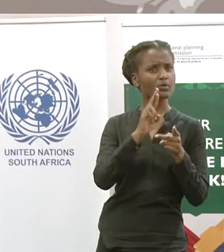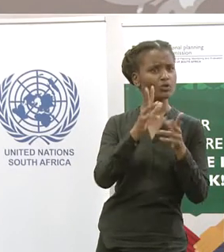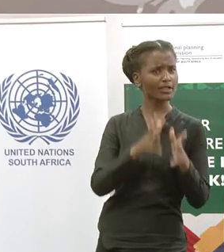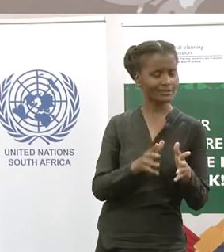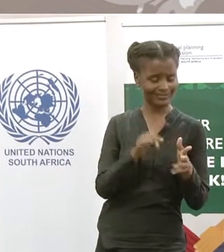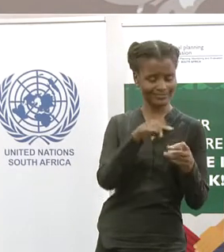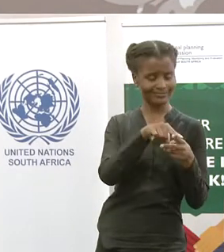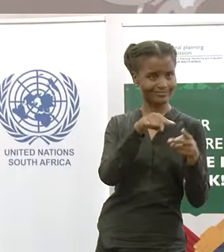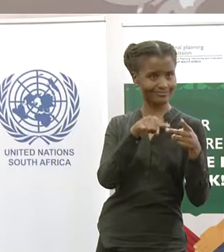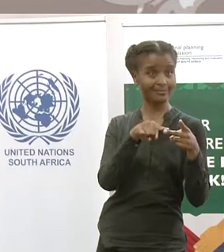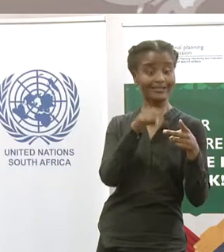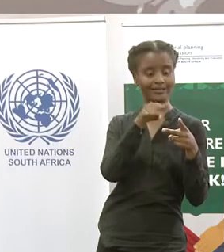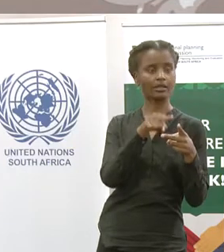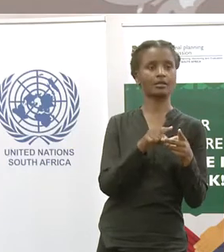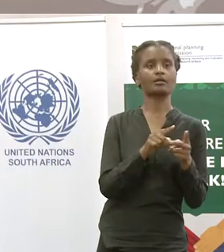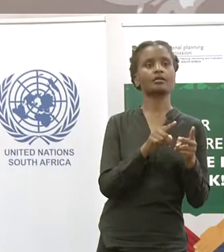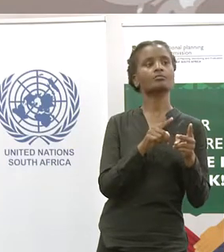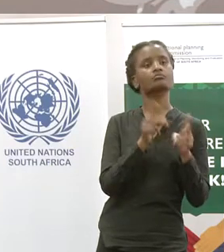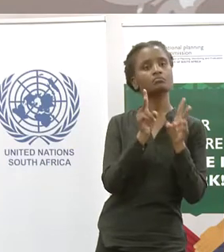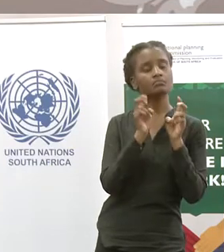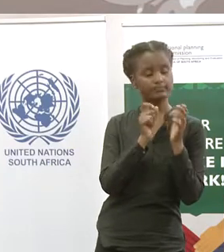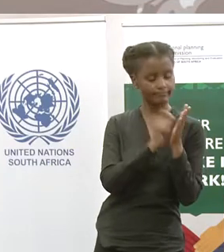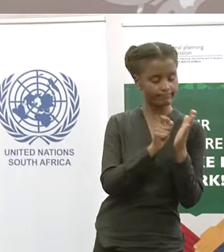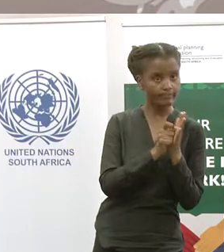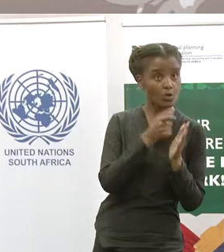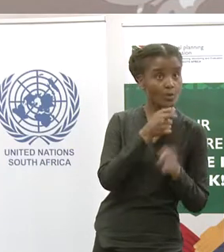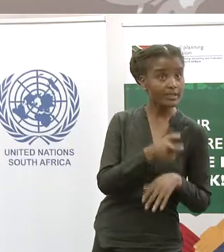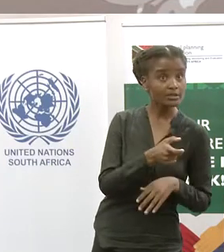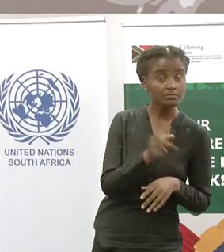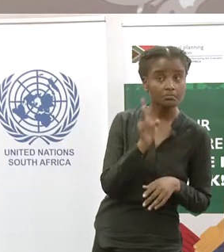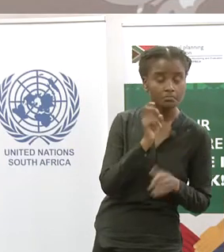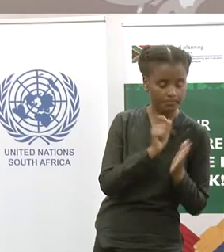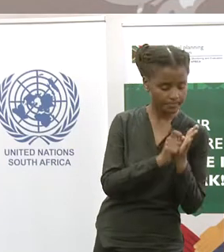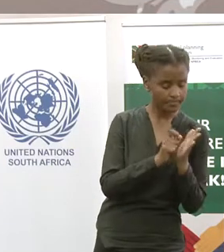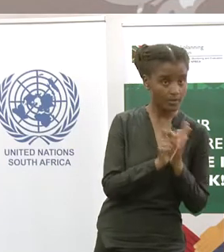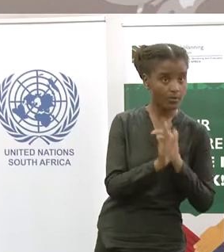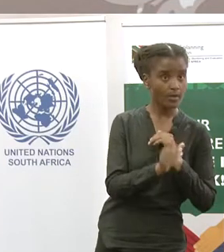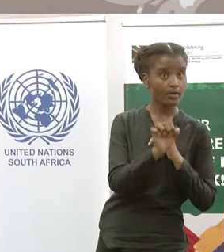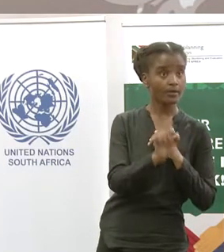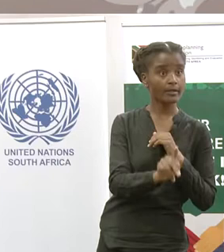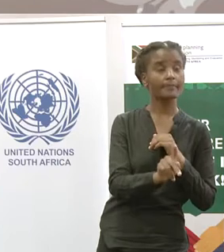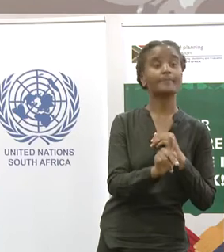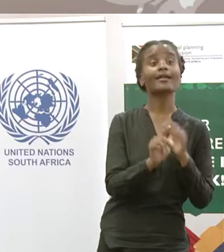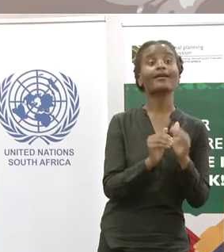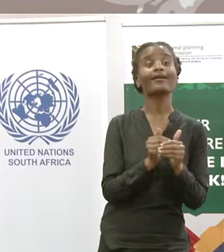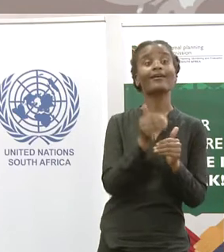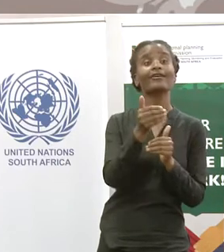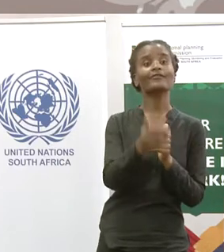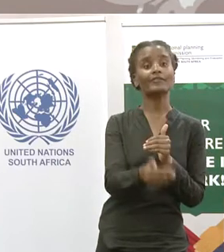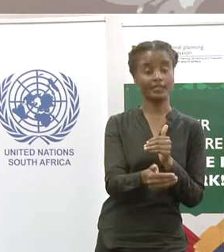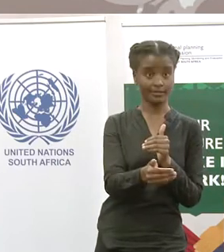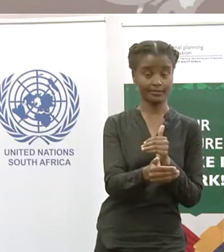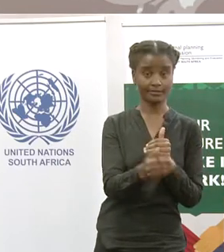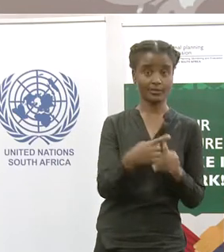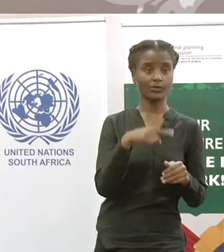note and take down all the comments that are going to be coming in. But subsequent to this session, what we do